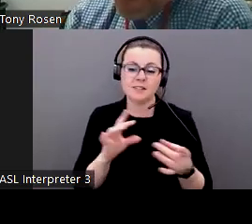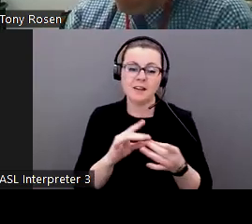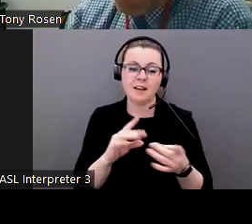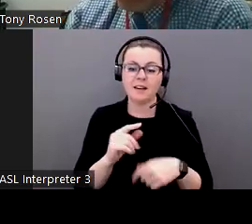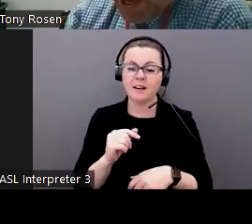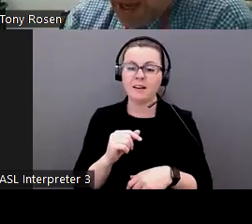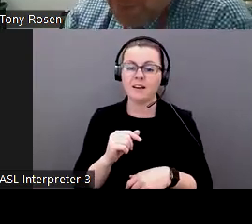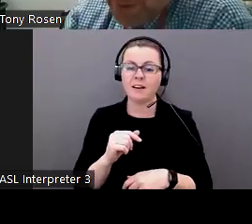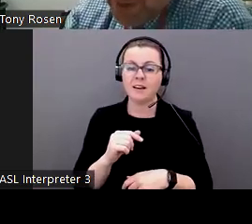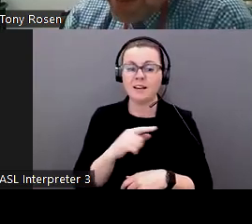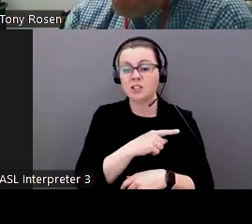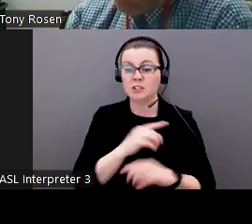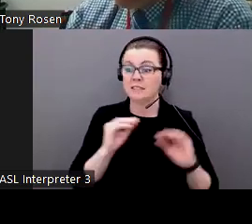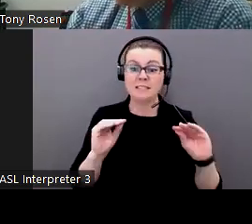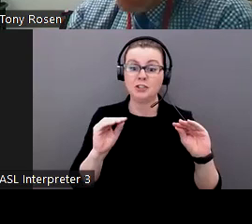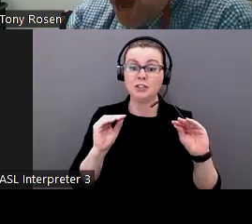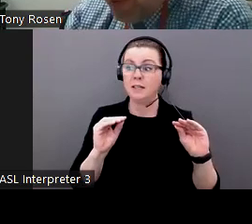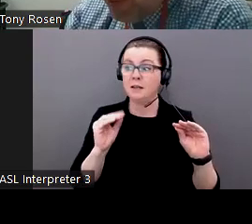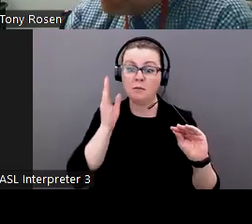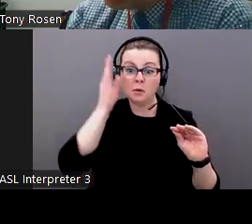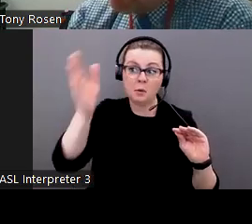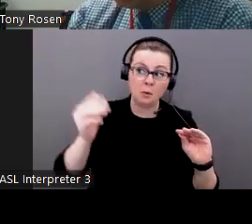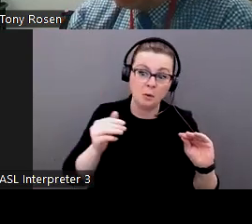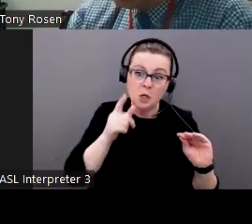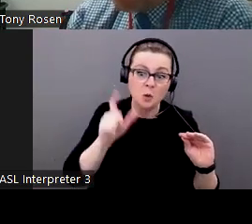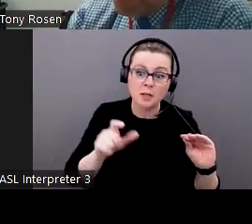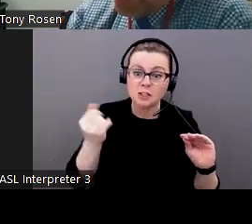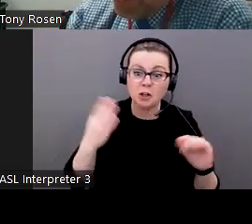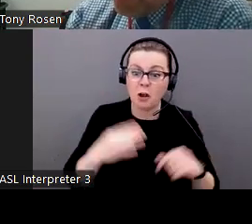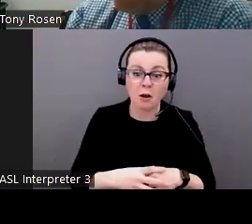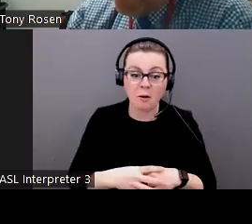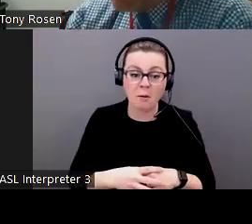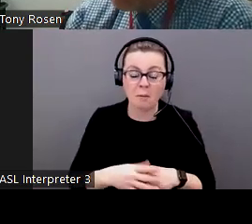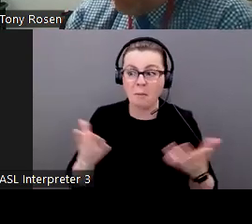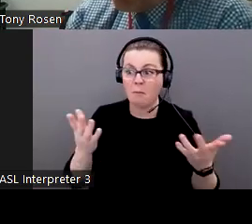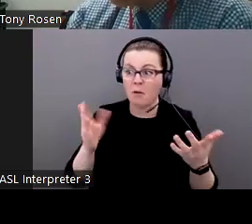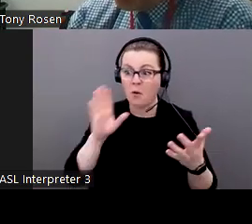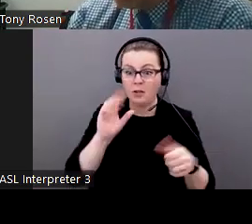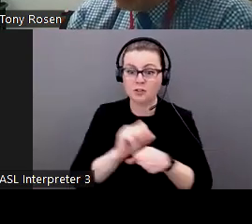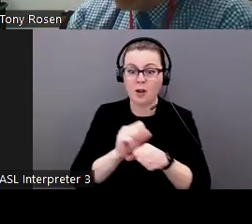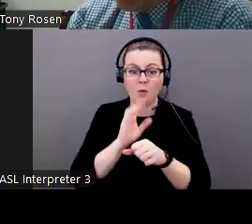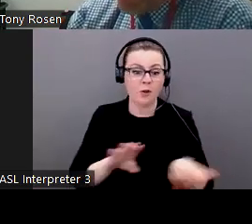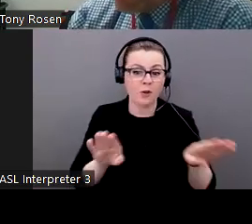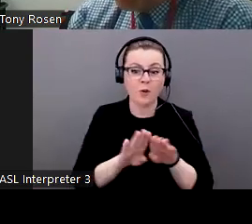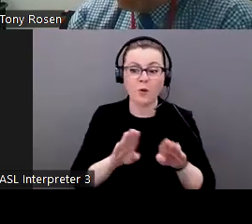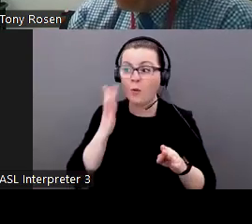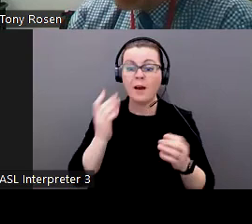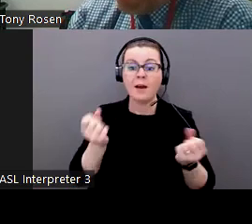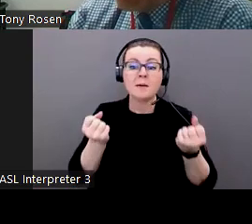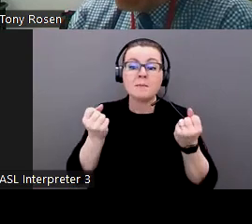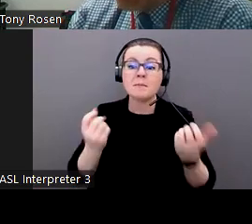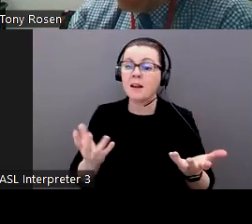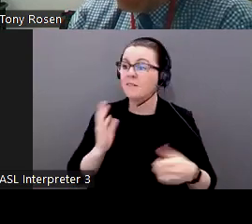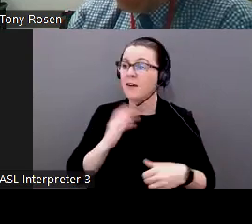herself out of a job, because now, several years later, many of our social work